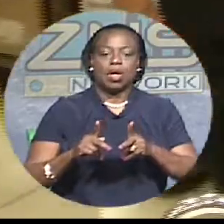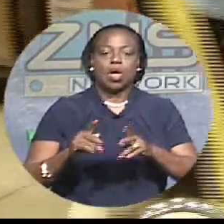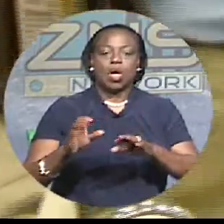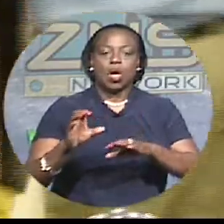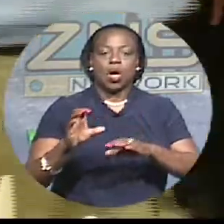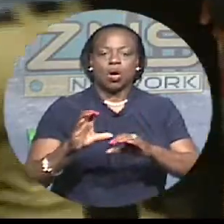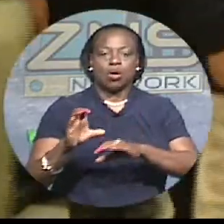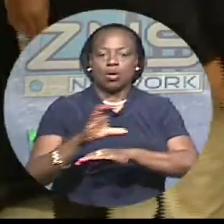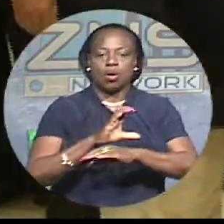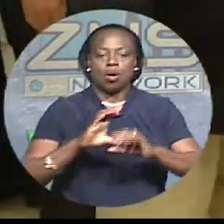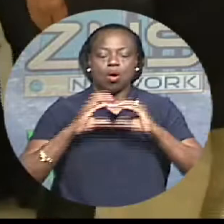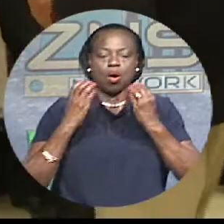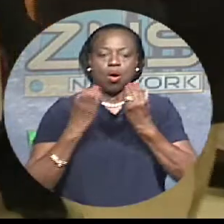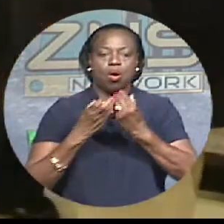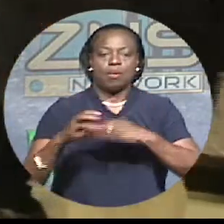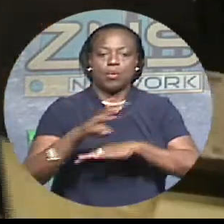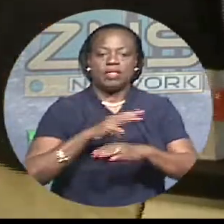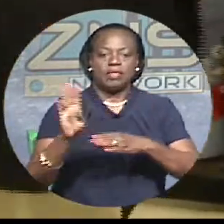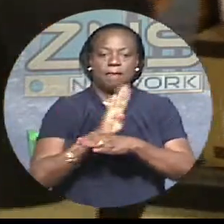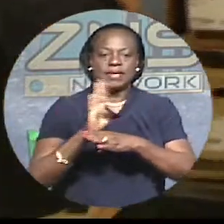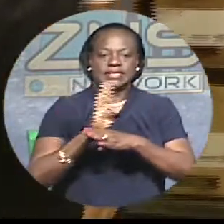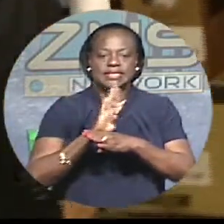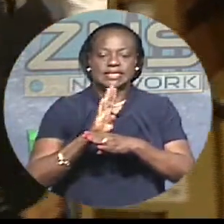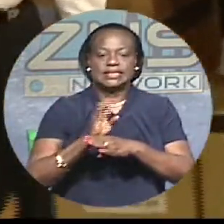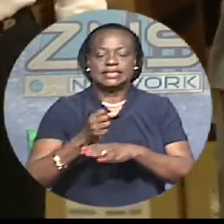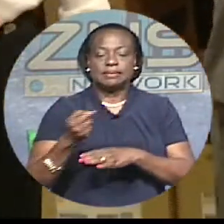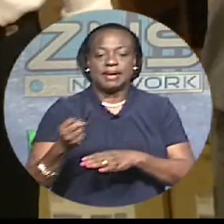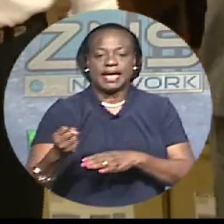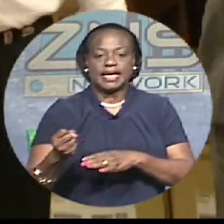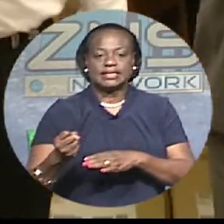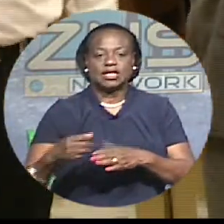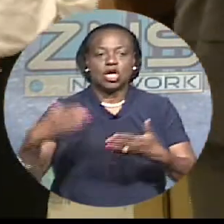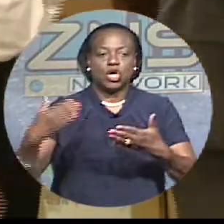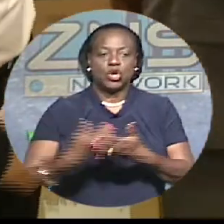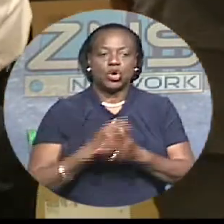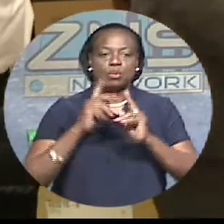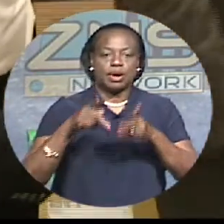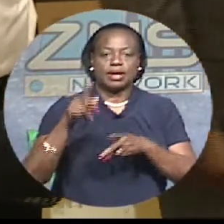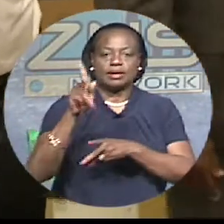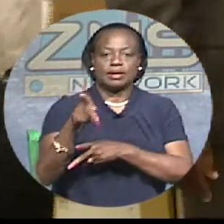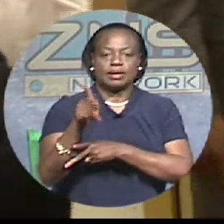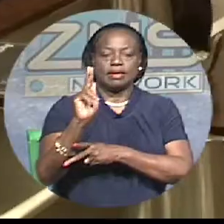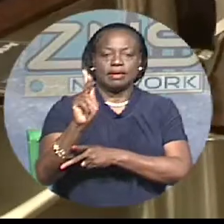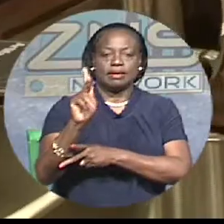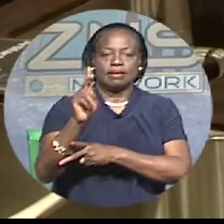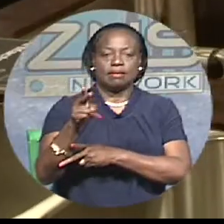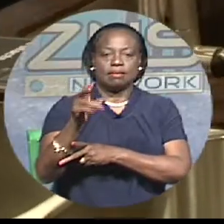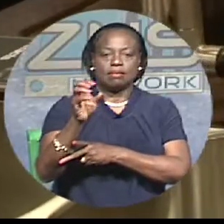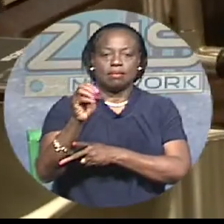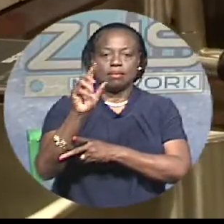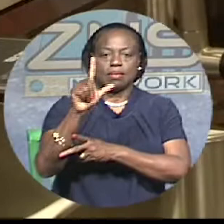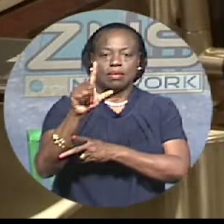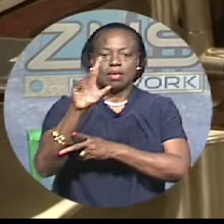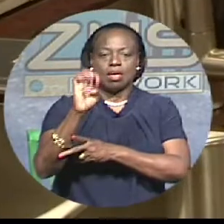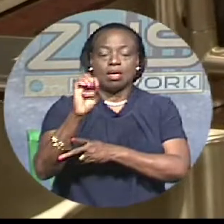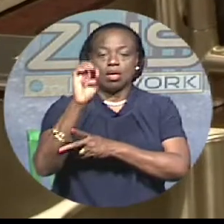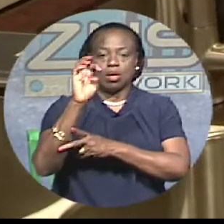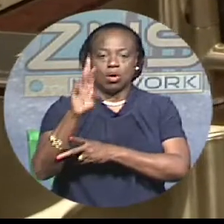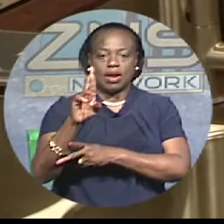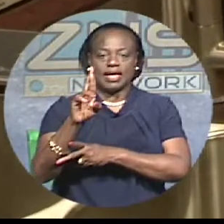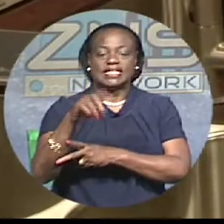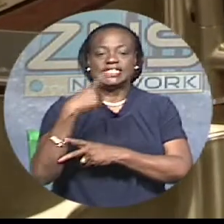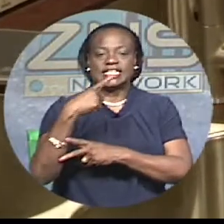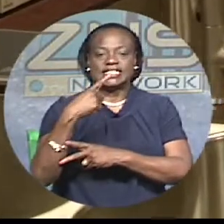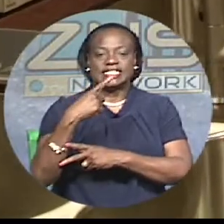showroom at the Carmichael Road store this week. Minister of State for Investments Kalis Roll applauded the initiative and noted that it was an indicator that things